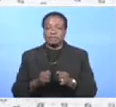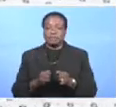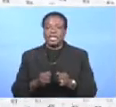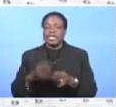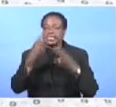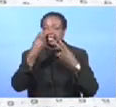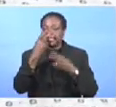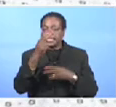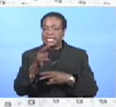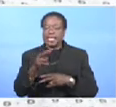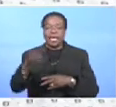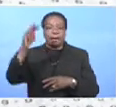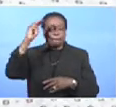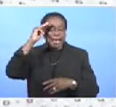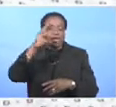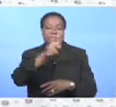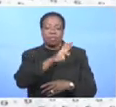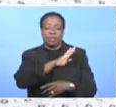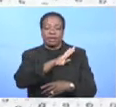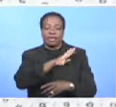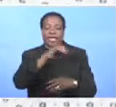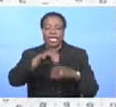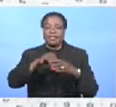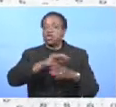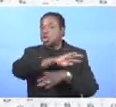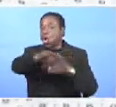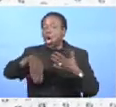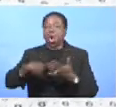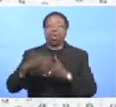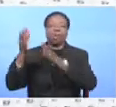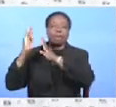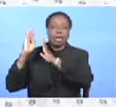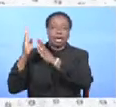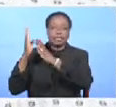family, but being able to see in the entire Bahamas, and people who